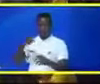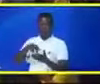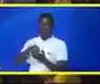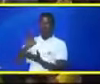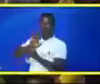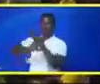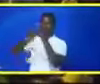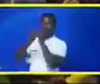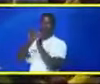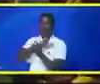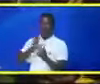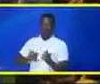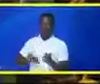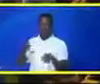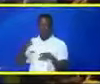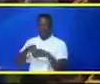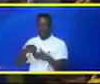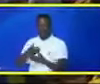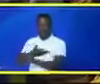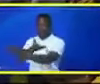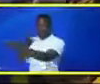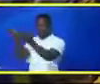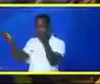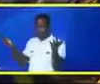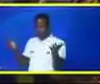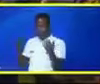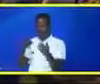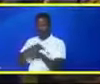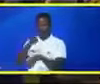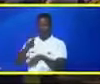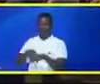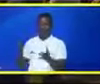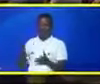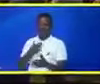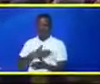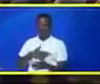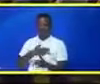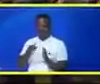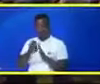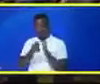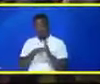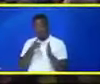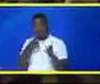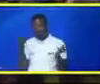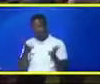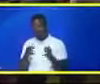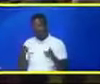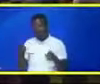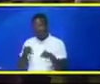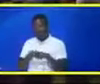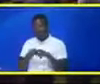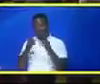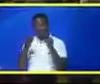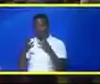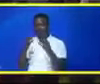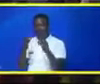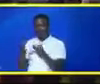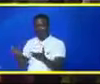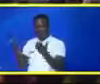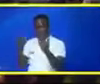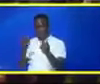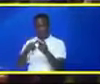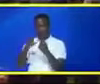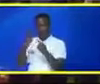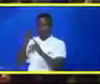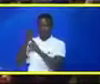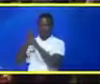the presence of your entire beautiful and lovely nation. Here's what my Bible says. As many who will come to him, that